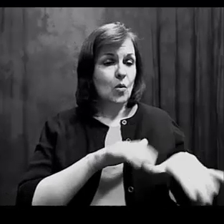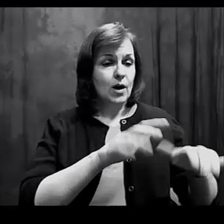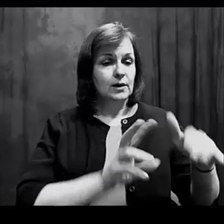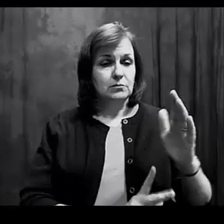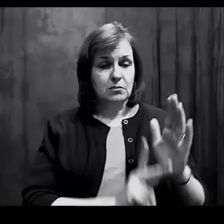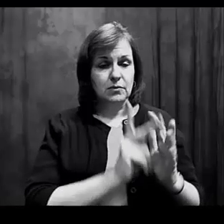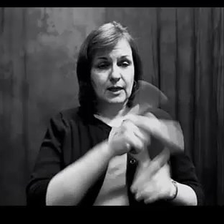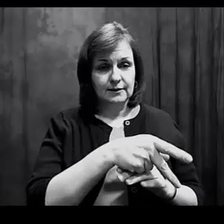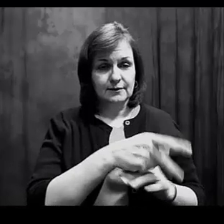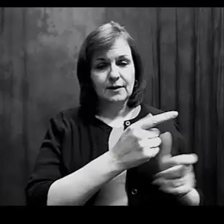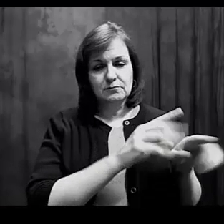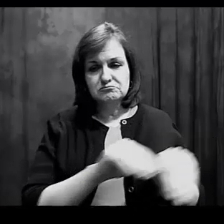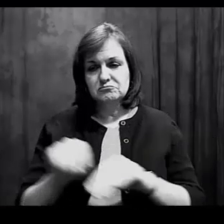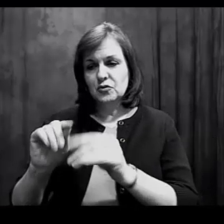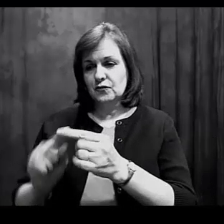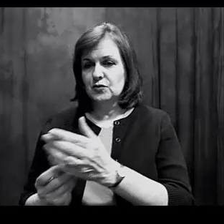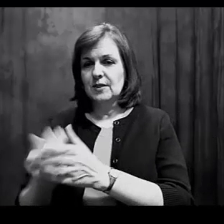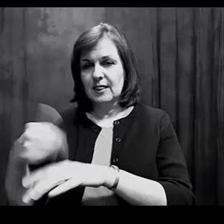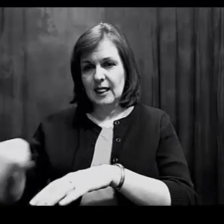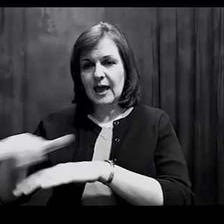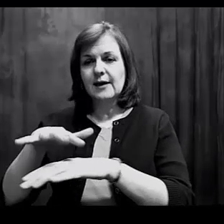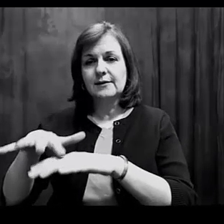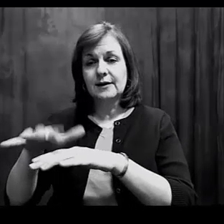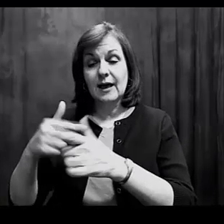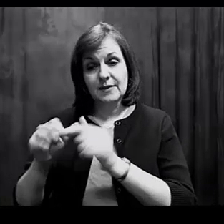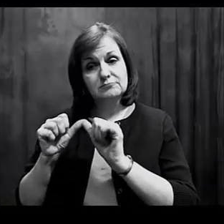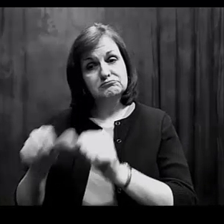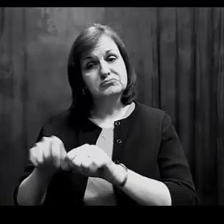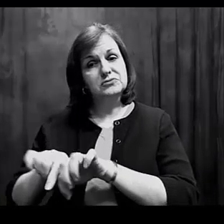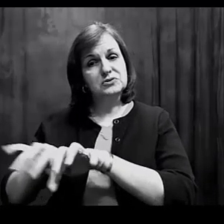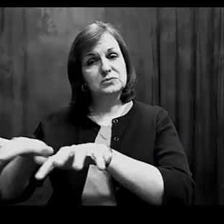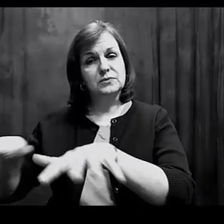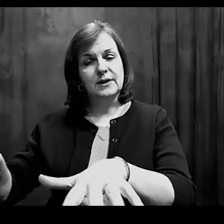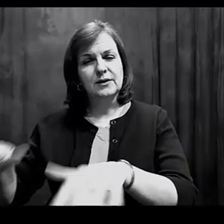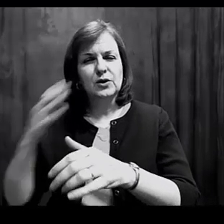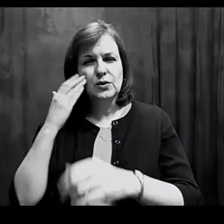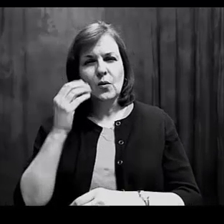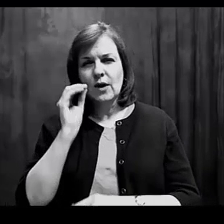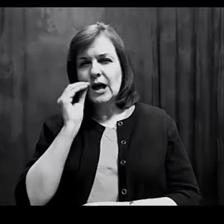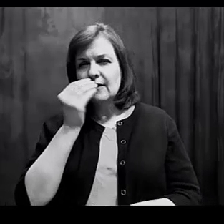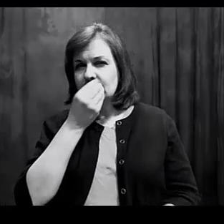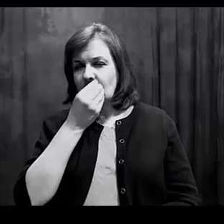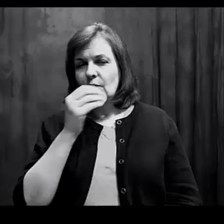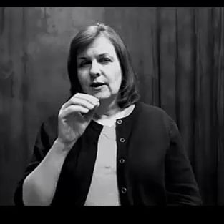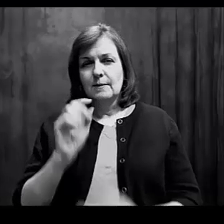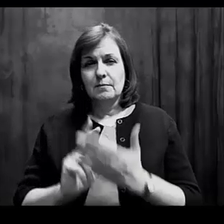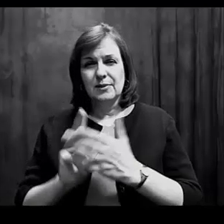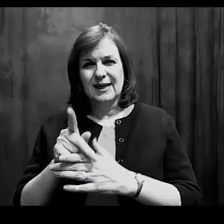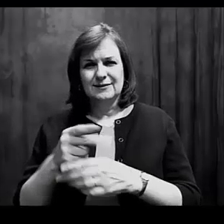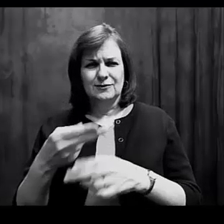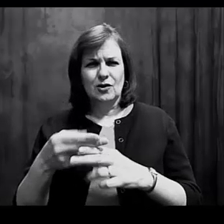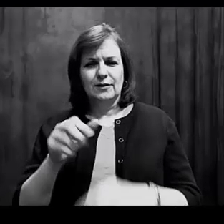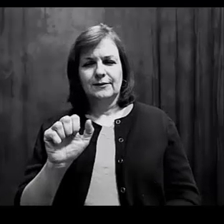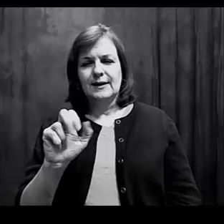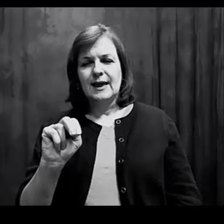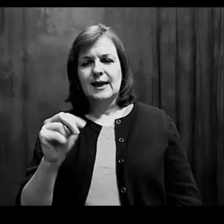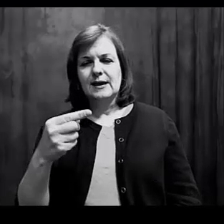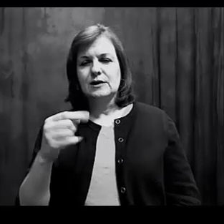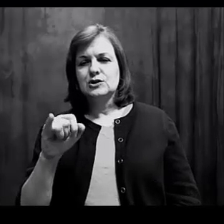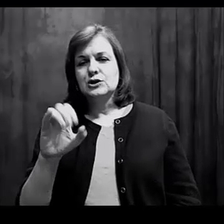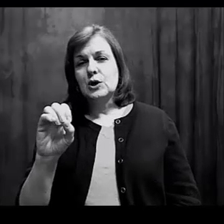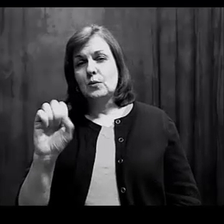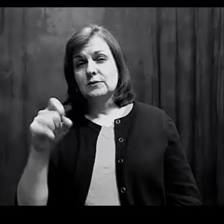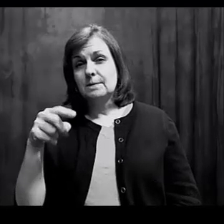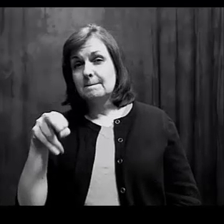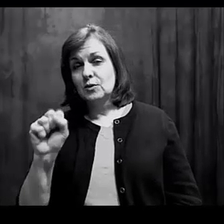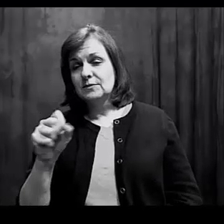land, but then also thrived. Because as you know, flowering plants or angiosperms are absolutely everywhere